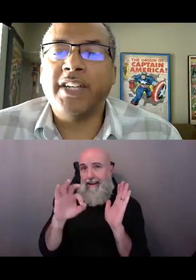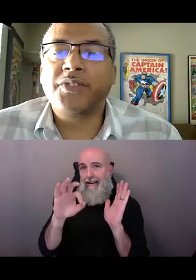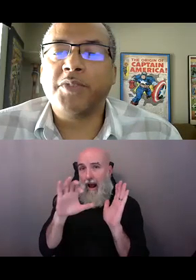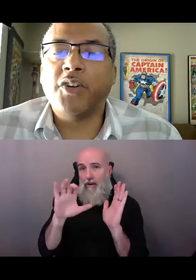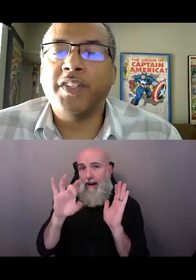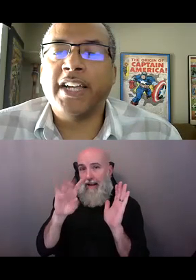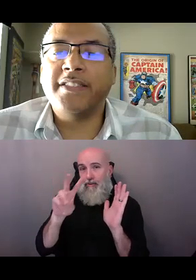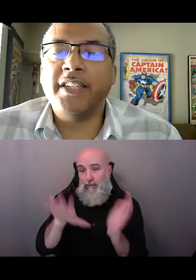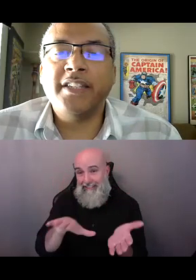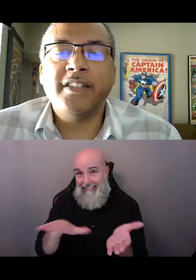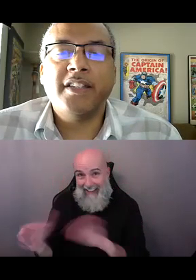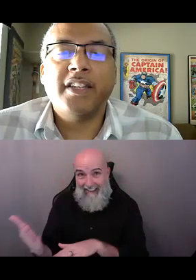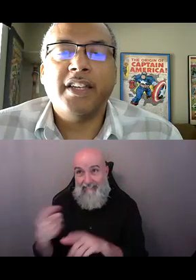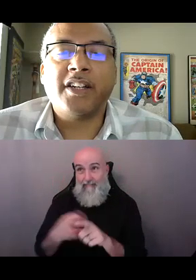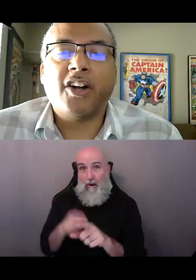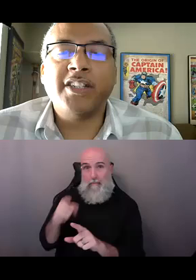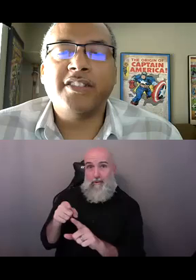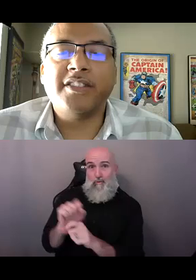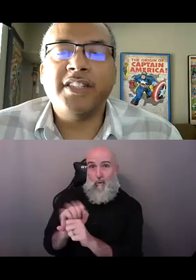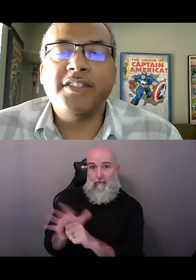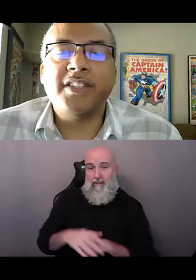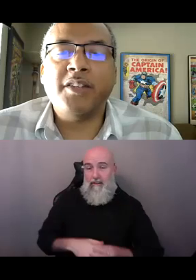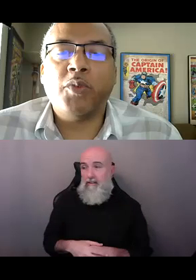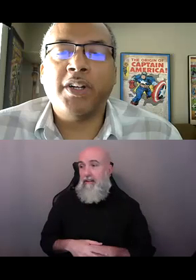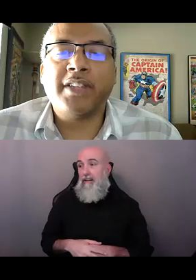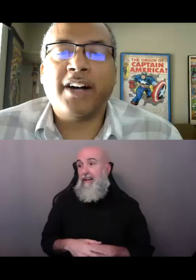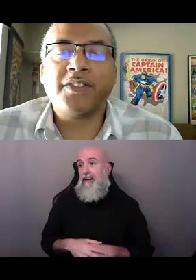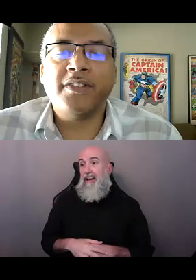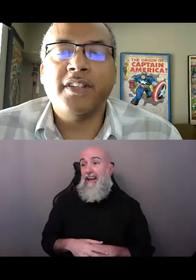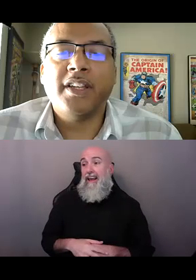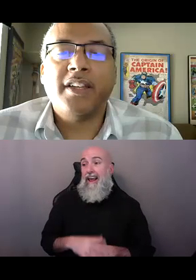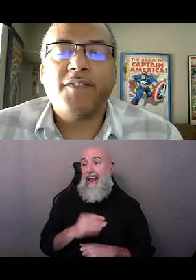612,982 deaths from COVID-19. And according to the CDC,